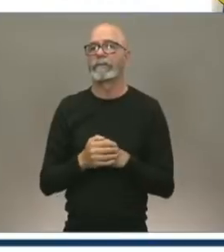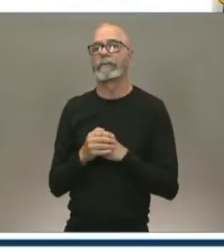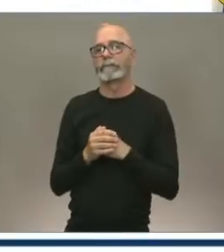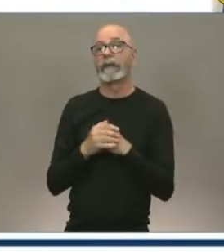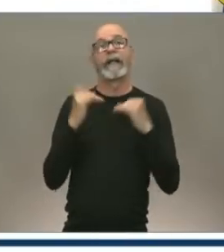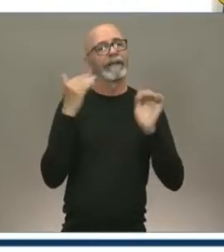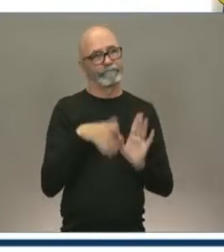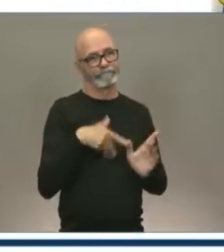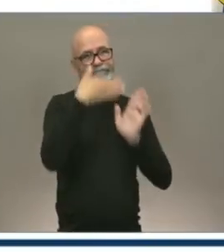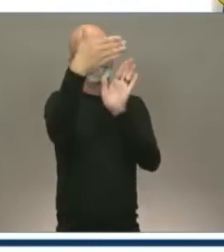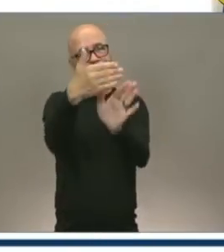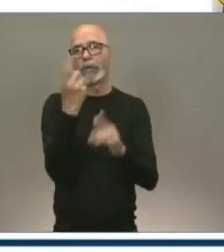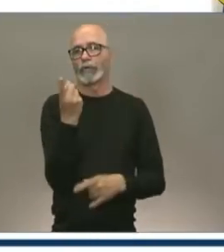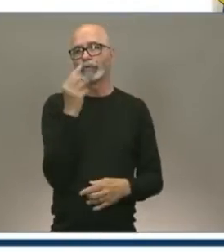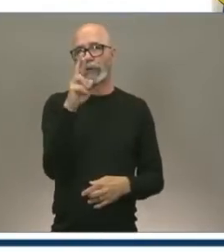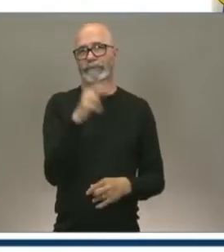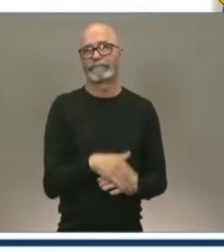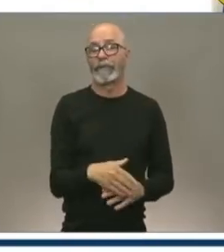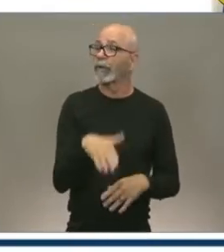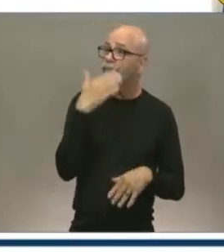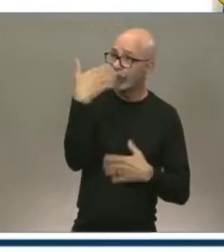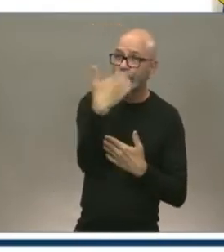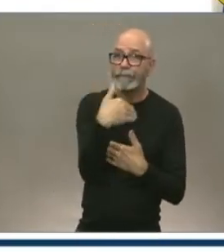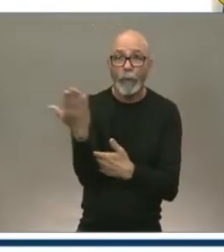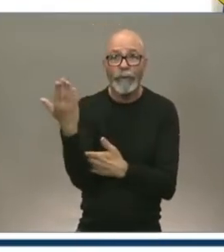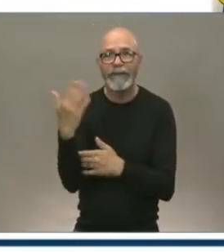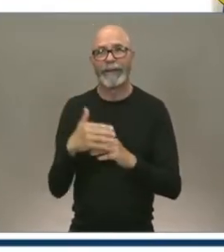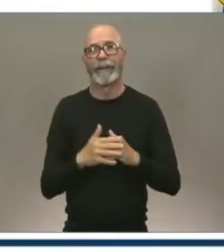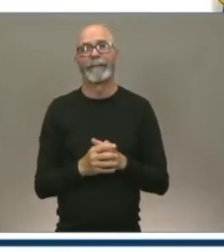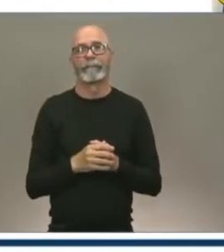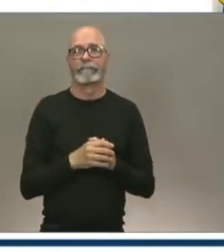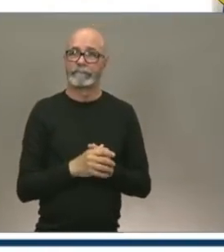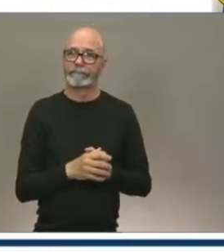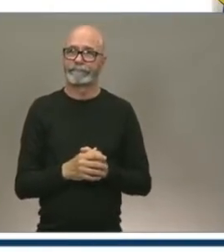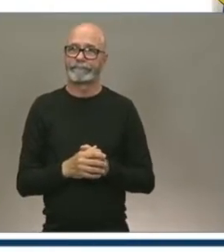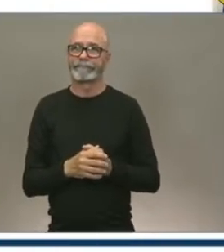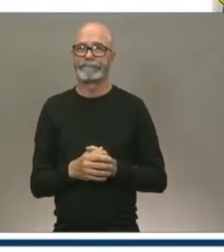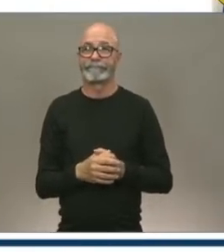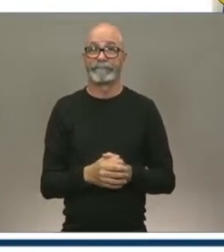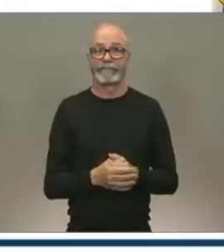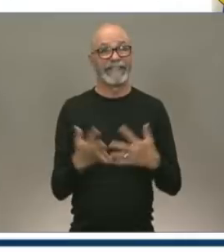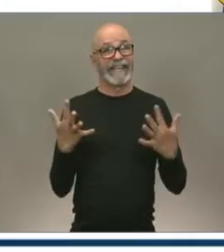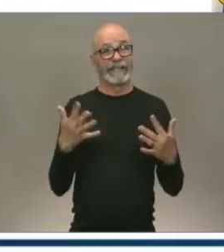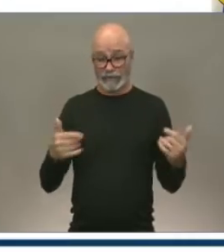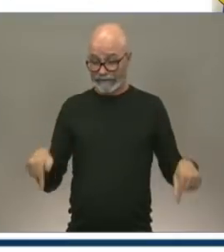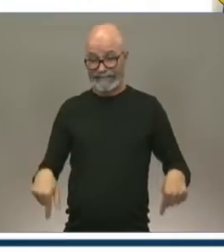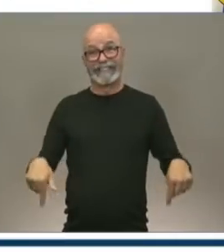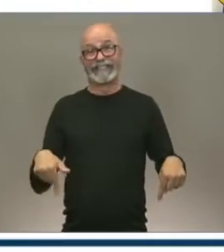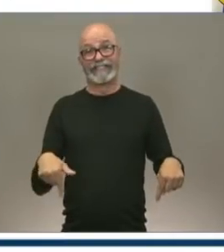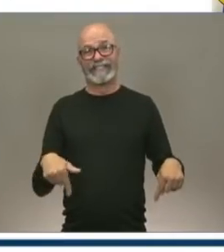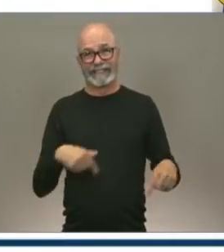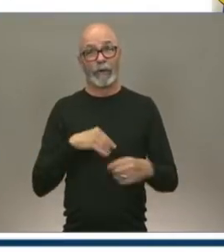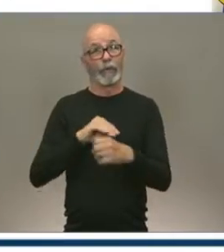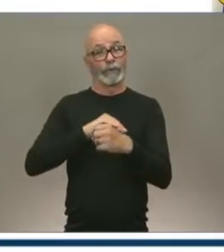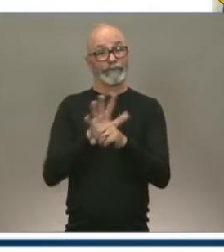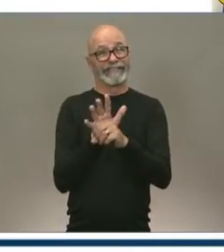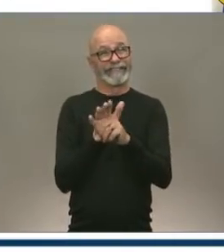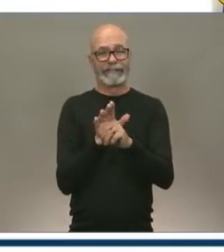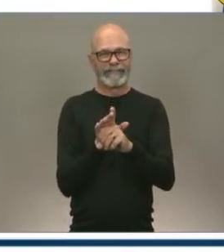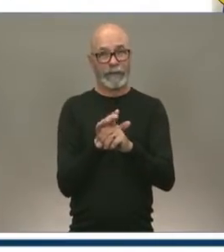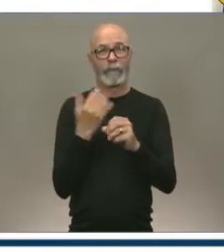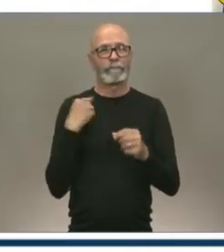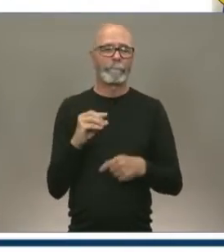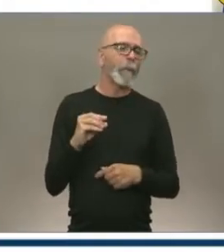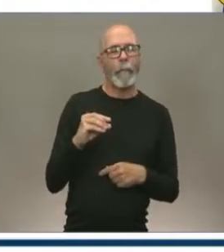good morning, everyone. Nova Scotia's COVID-19 caseload is the highest we've seen in a while, and I know this is making